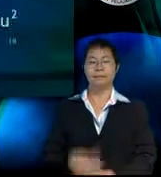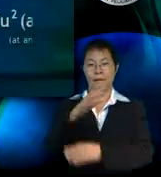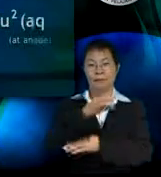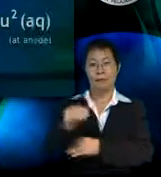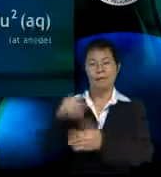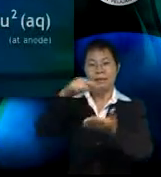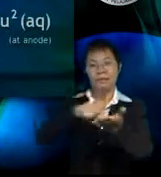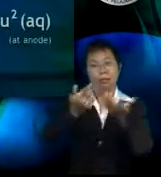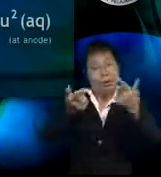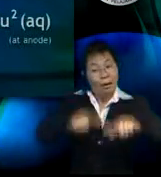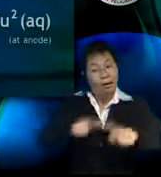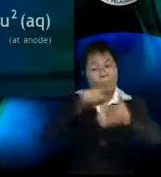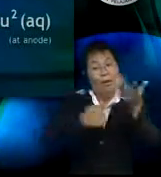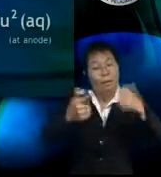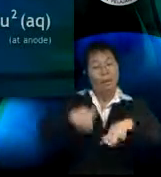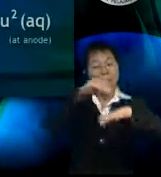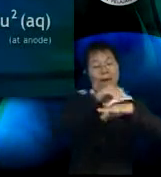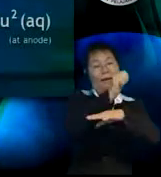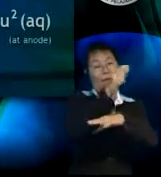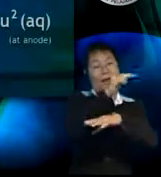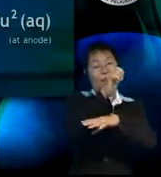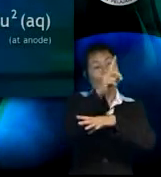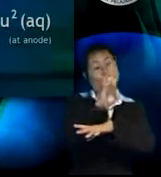And this is what happened at the anode.